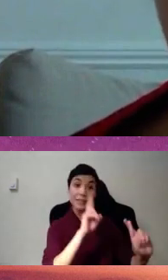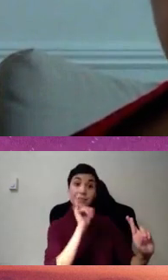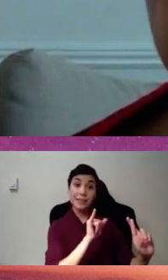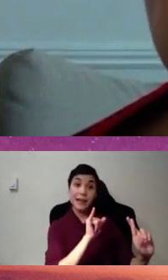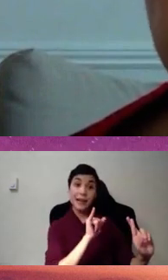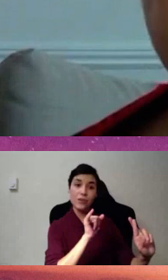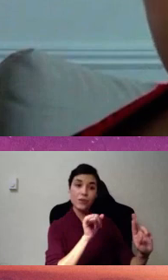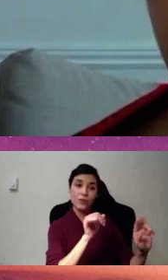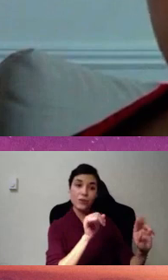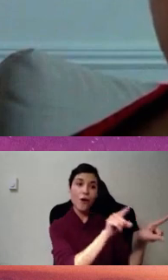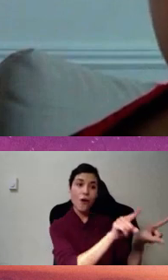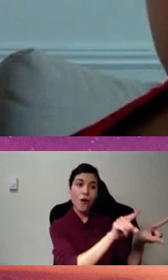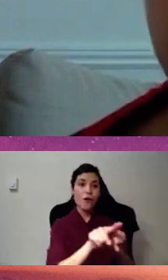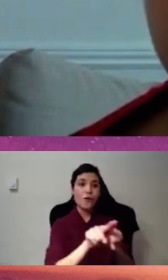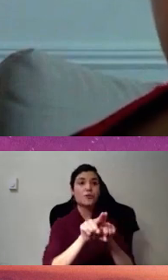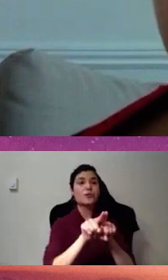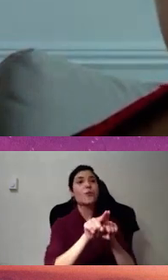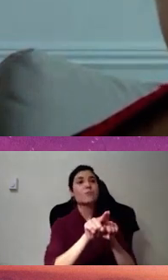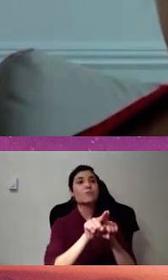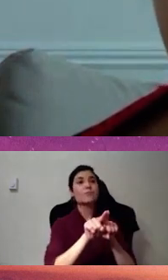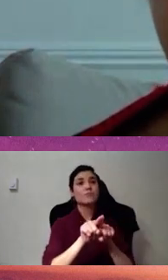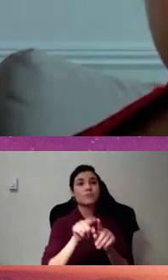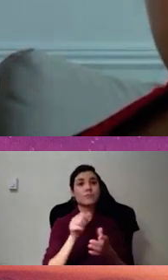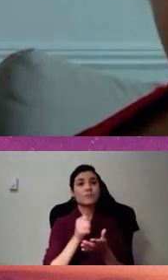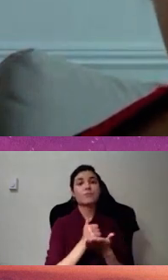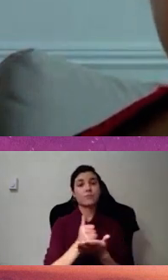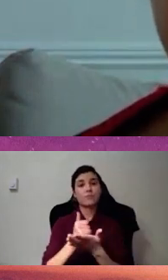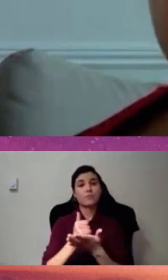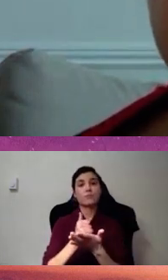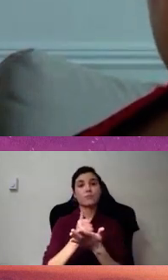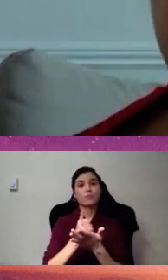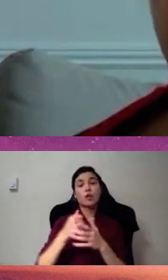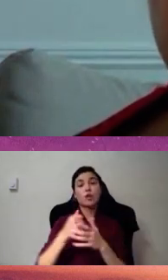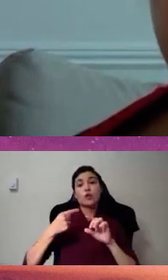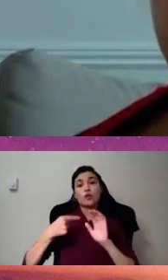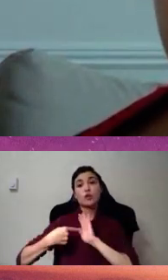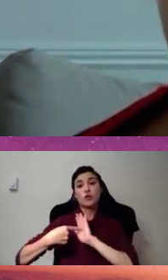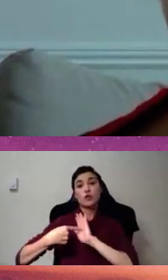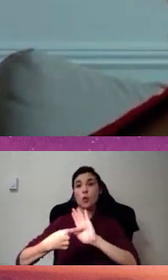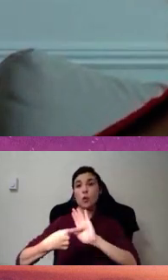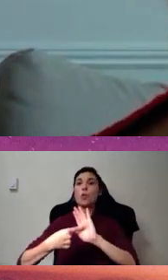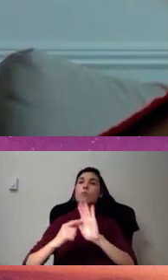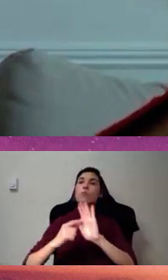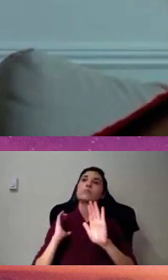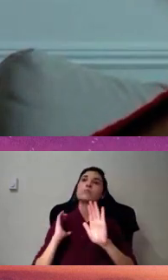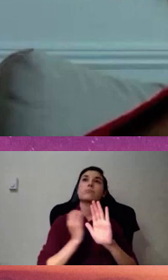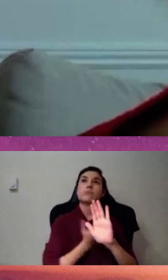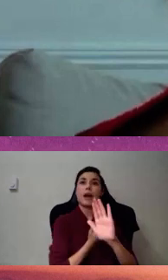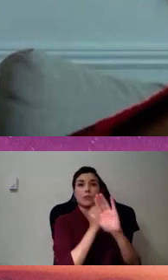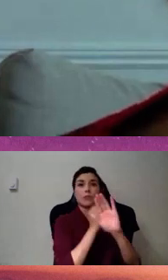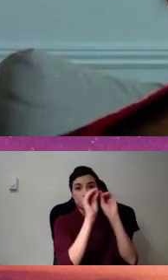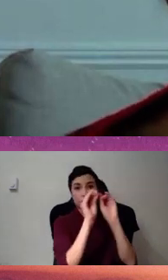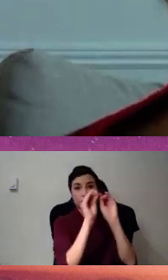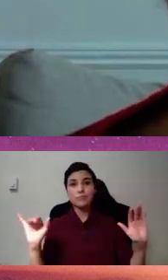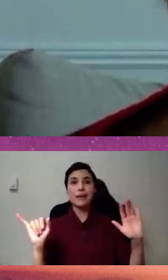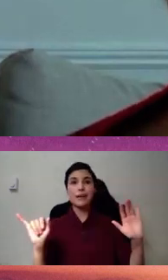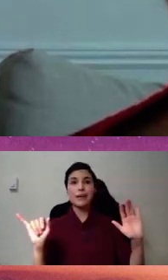towards our existence and exposing the diversity of our identities and the abilities to our very